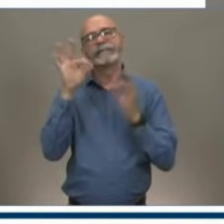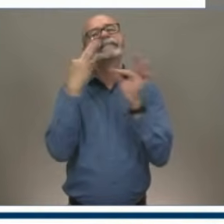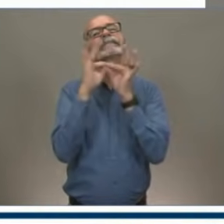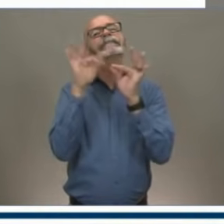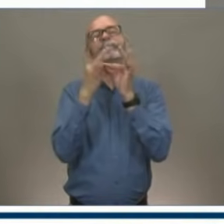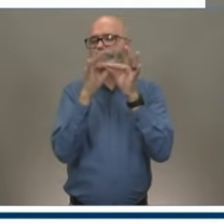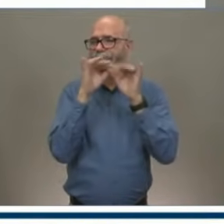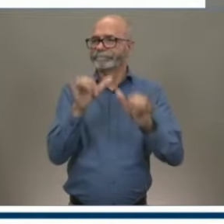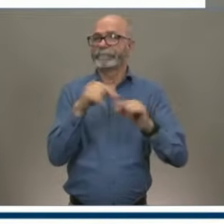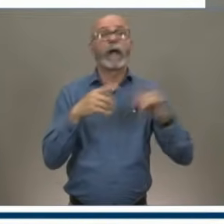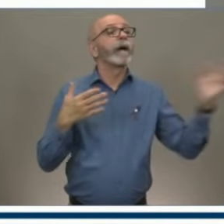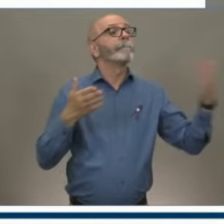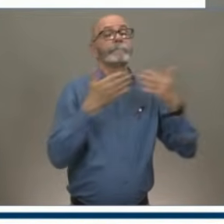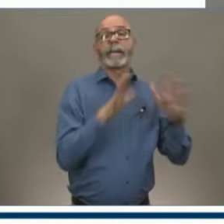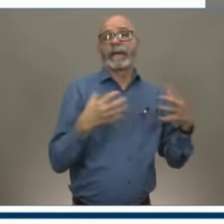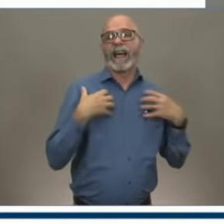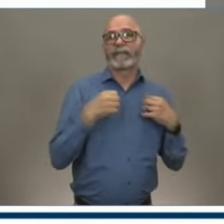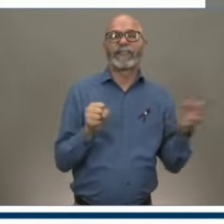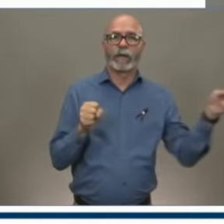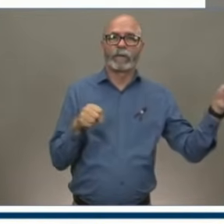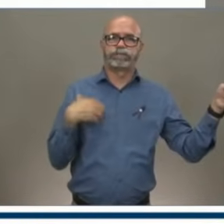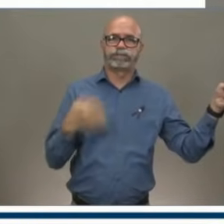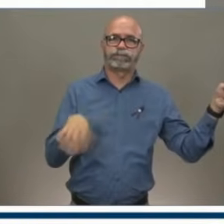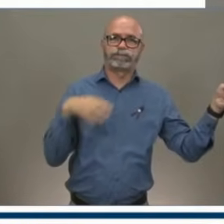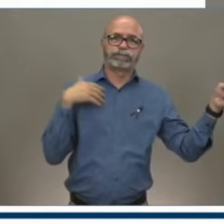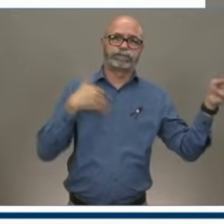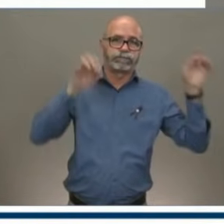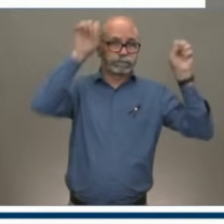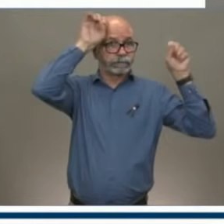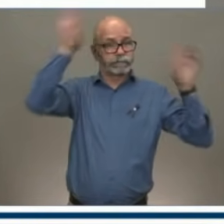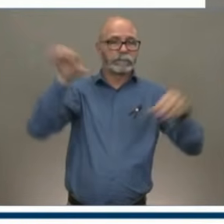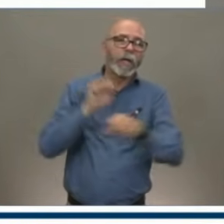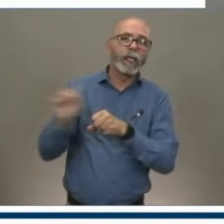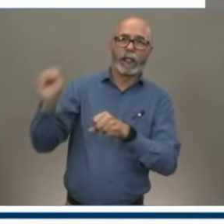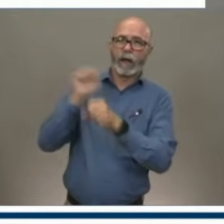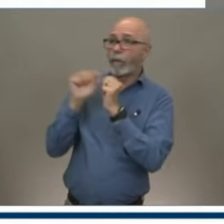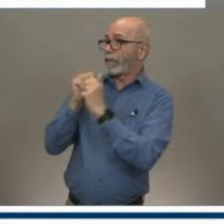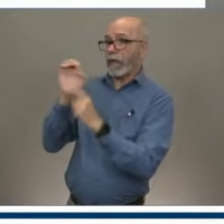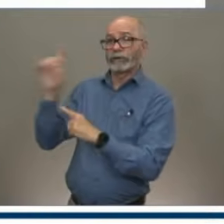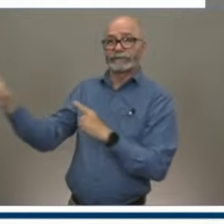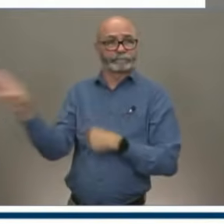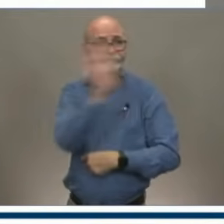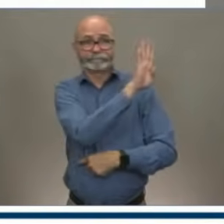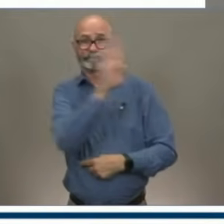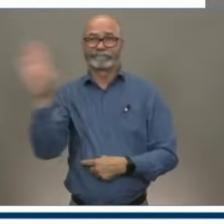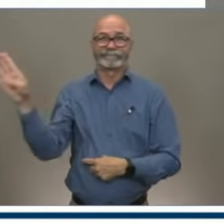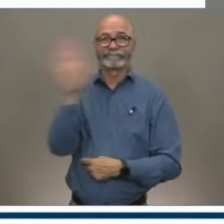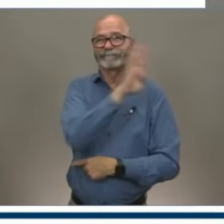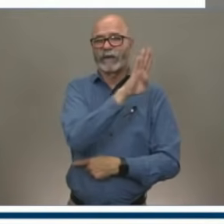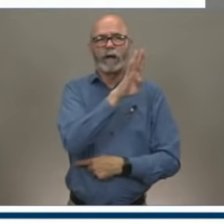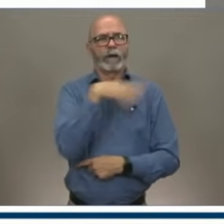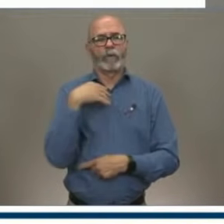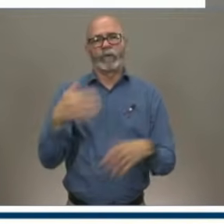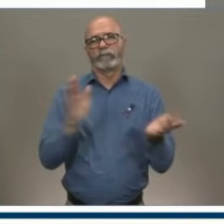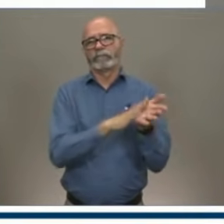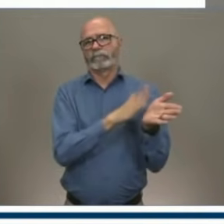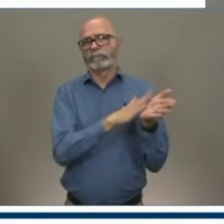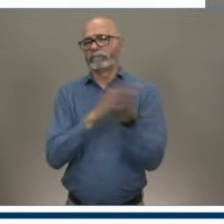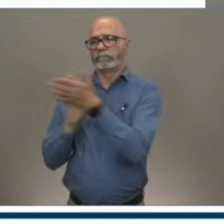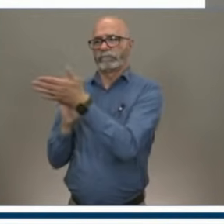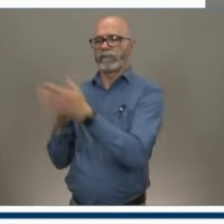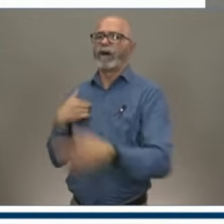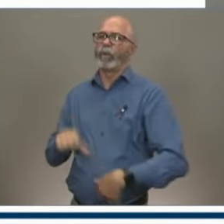does in collaboration with our education partners on placing a priority on protecting the